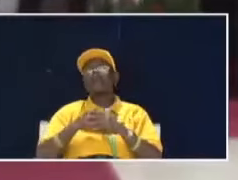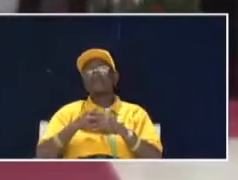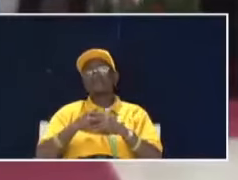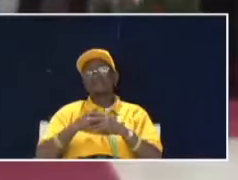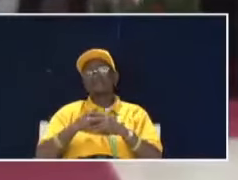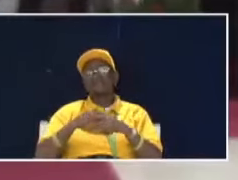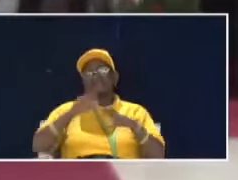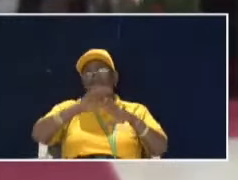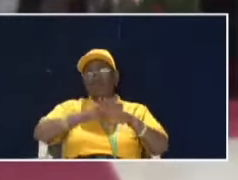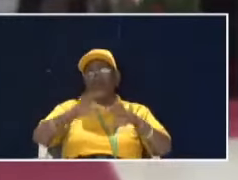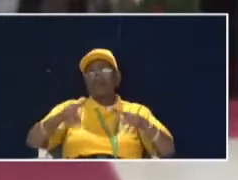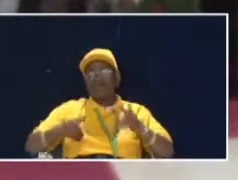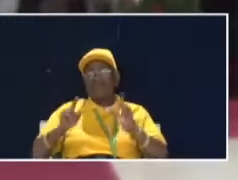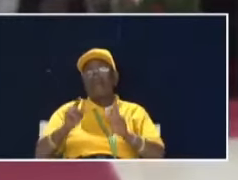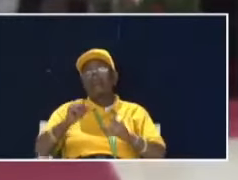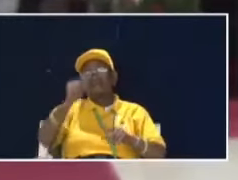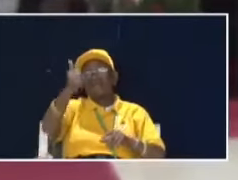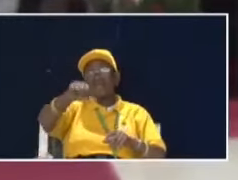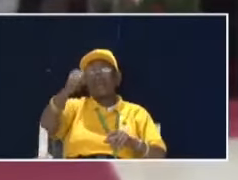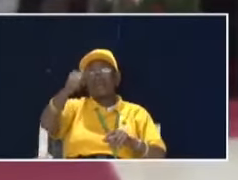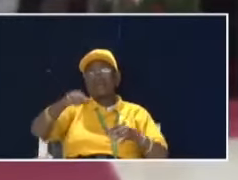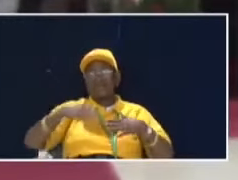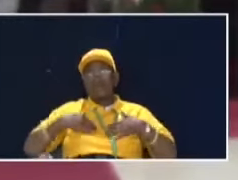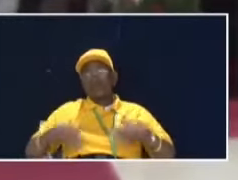Don't let anybody deceive you.